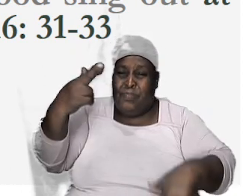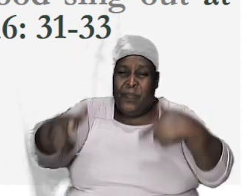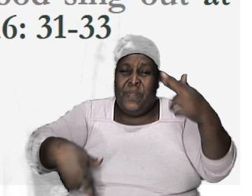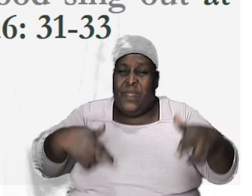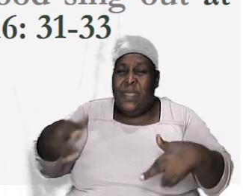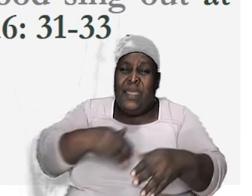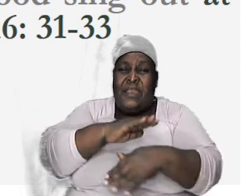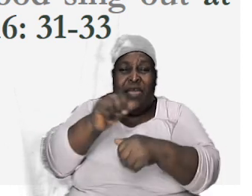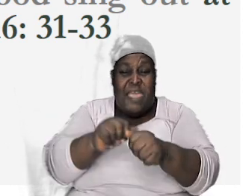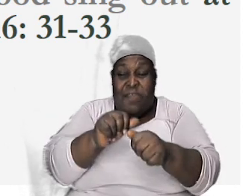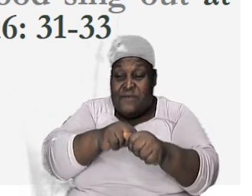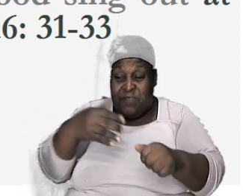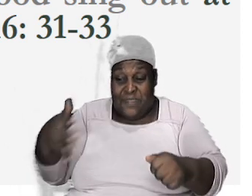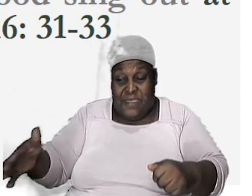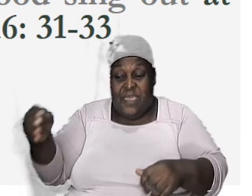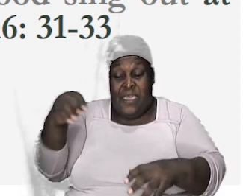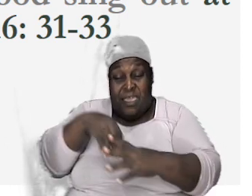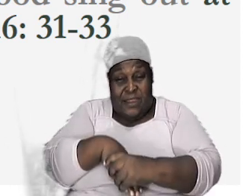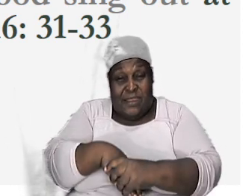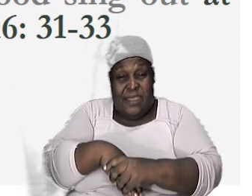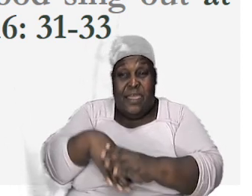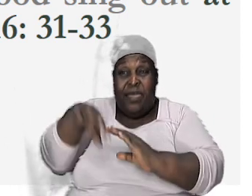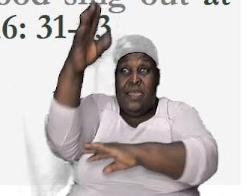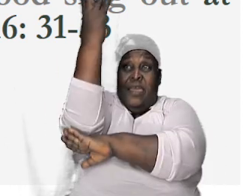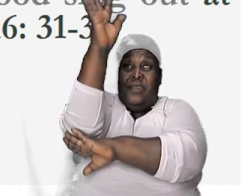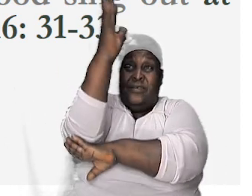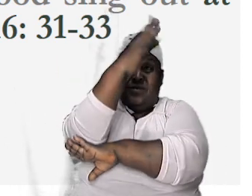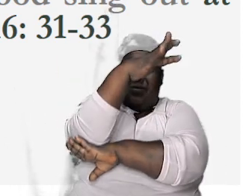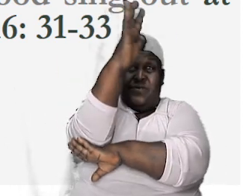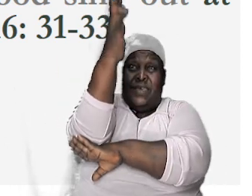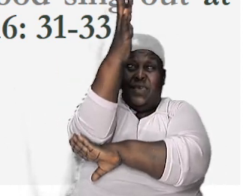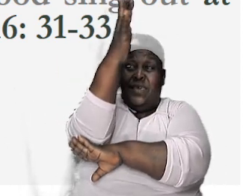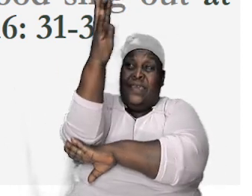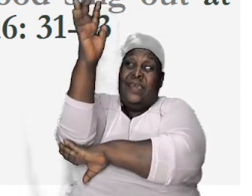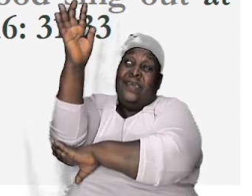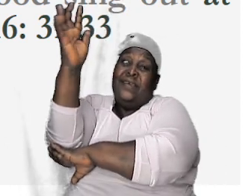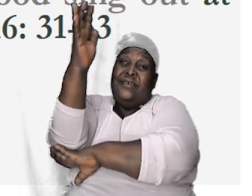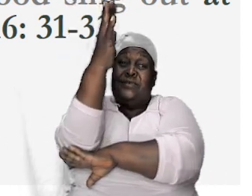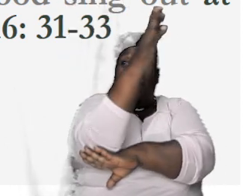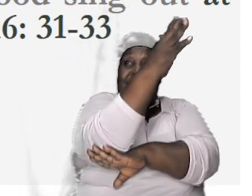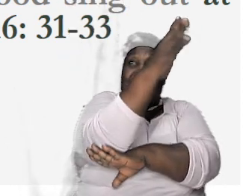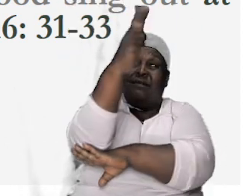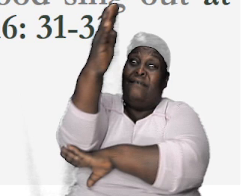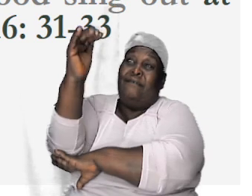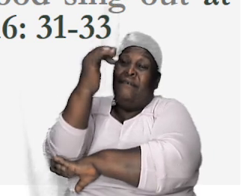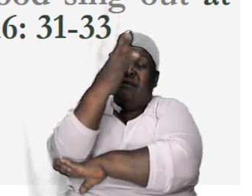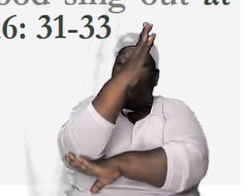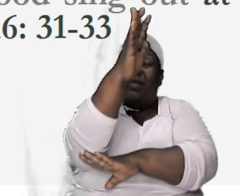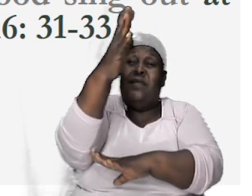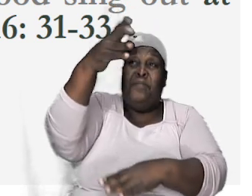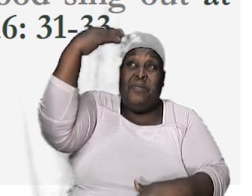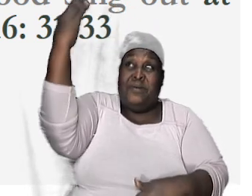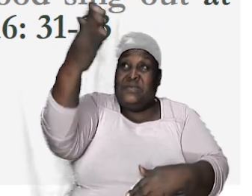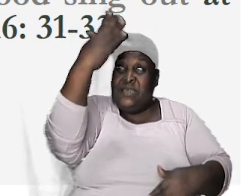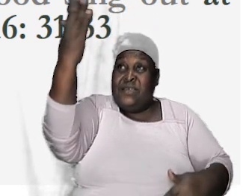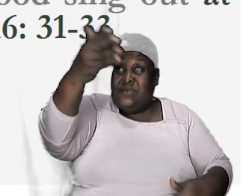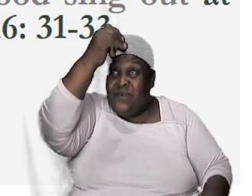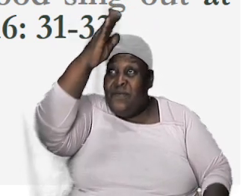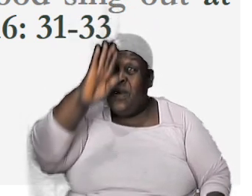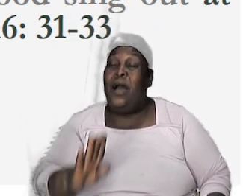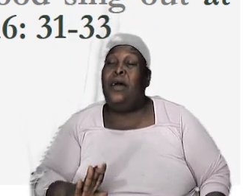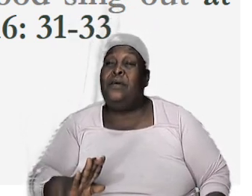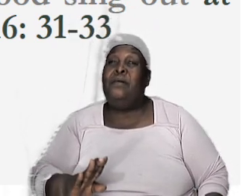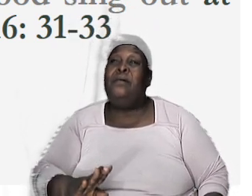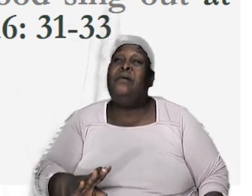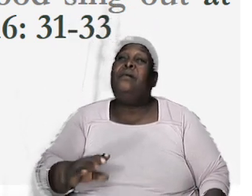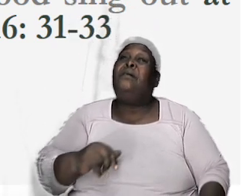that is therein. Then shall the trees of the wood sing out at the presence of God. So guess what?